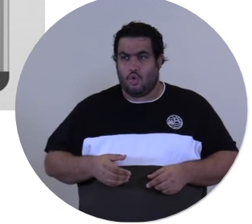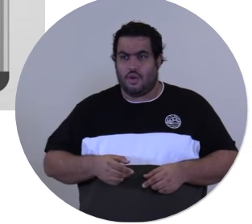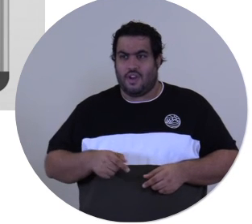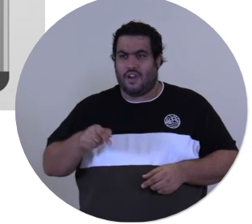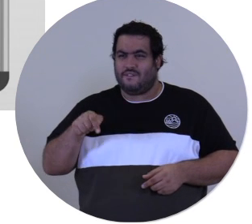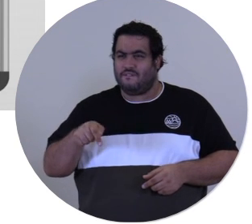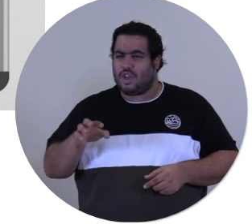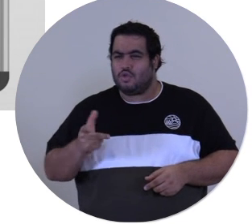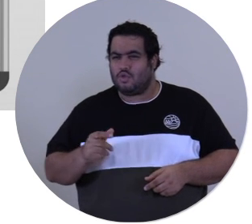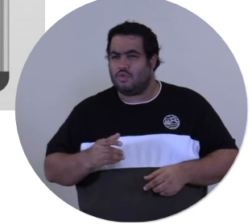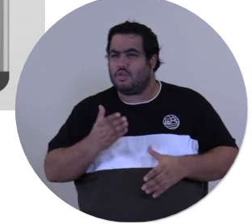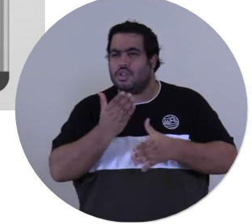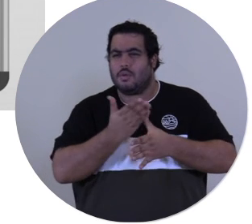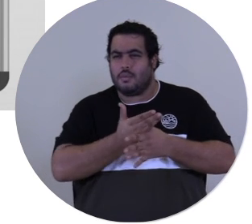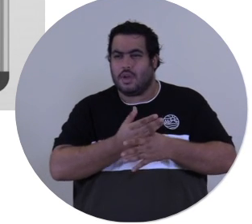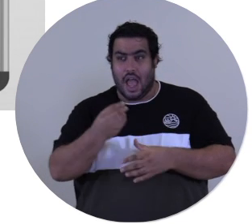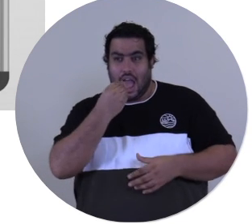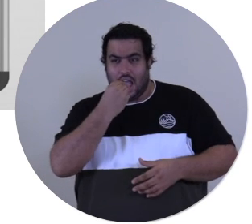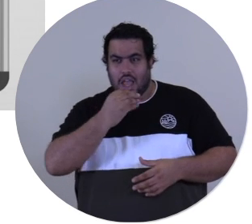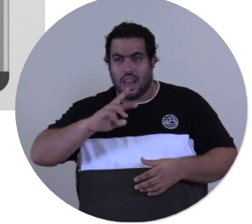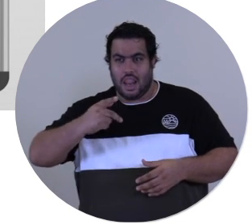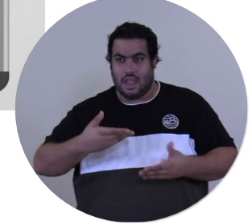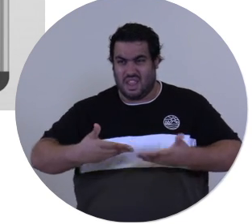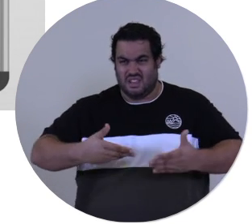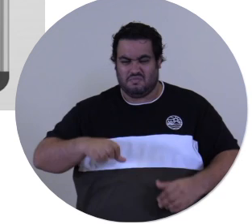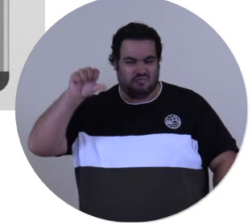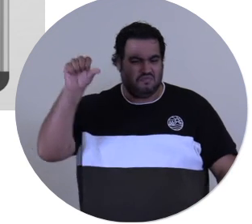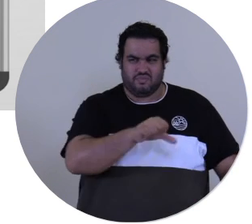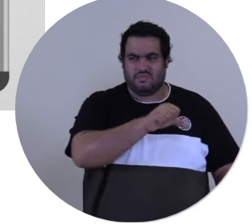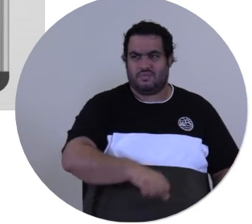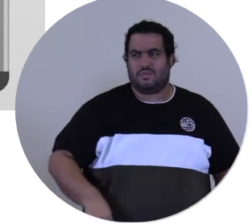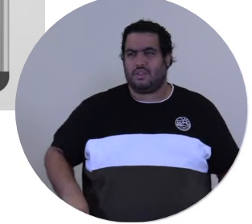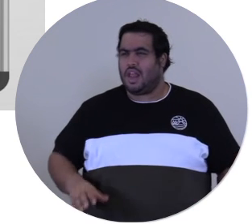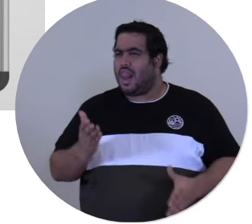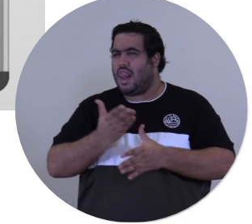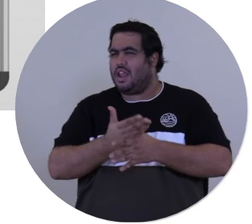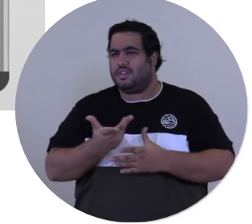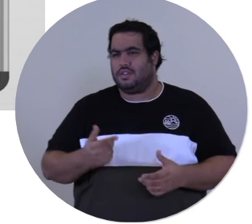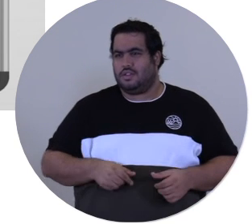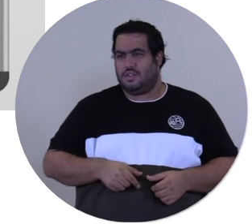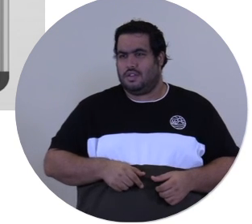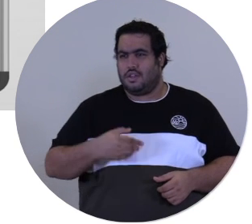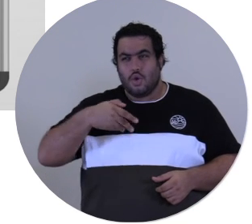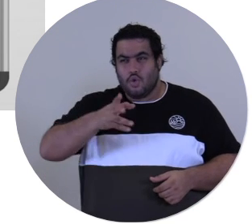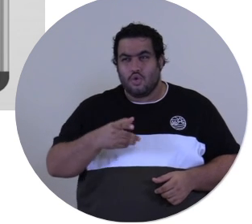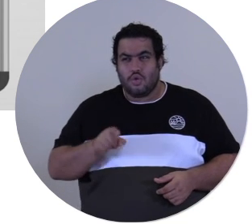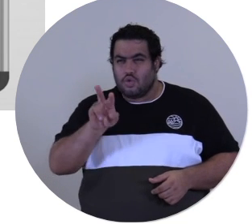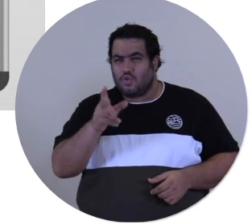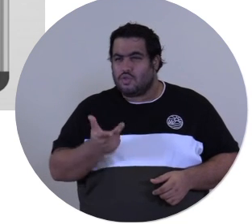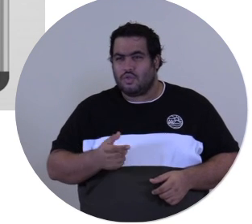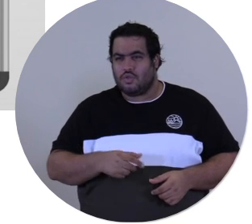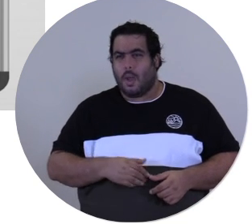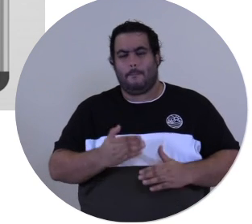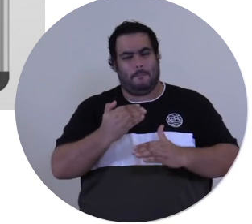service were terrible. It wasn't good, it was terrible. So the restaurant we went to was